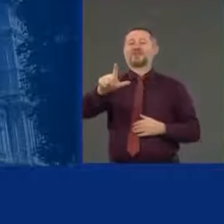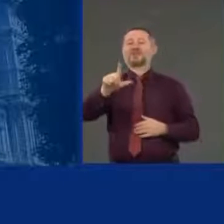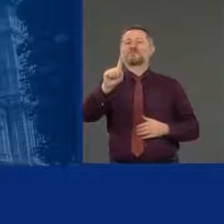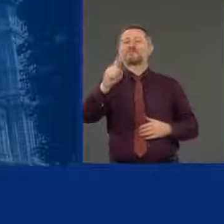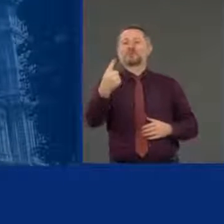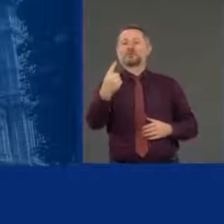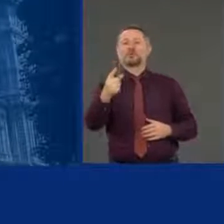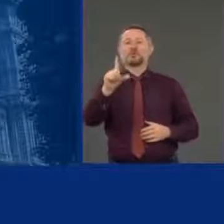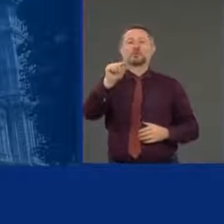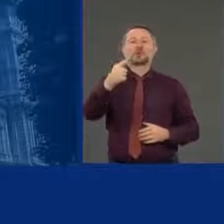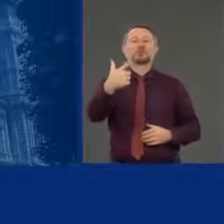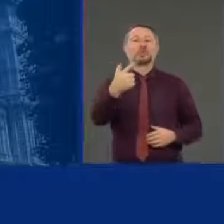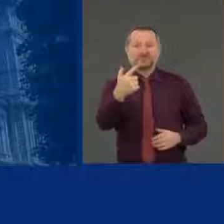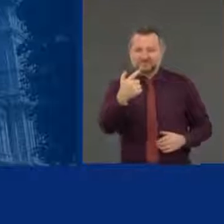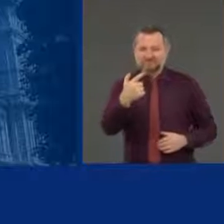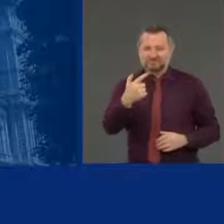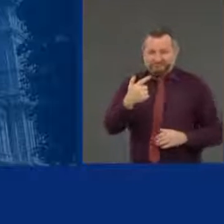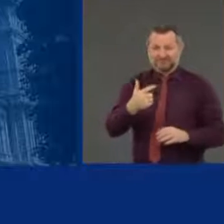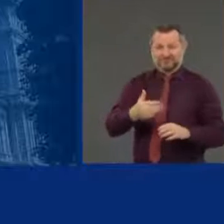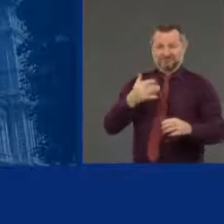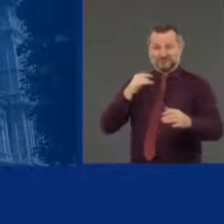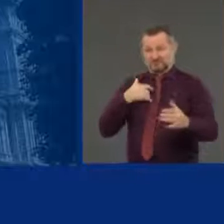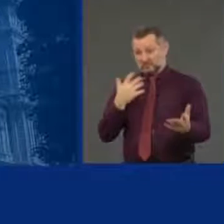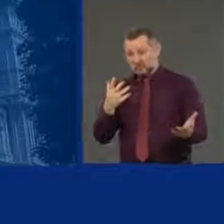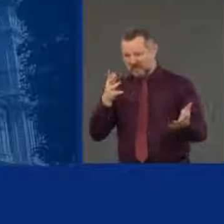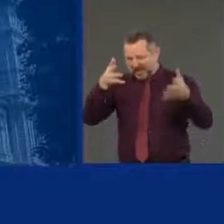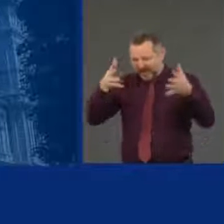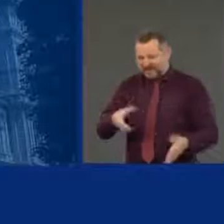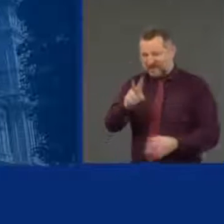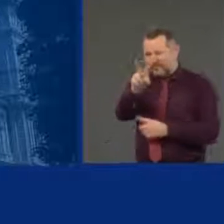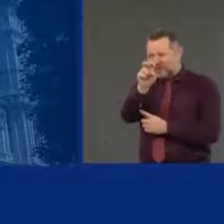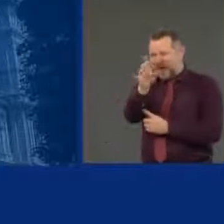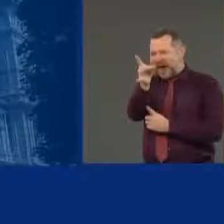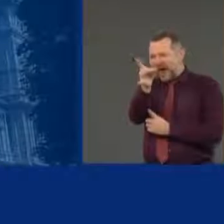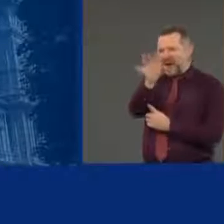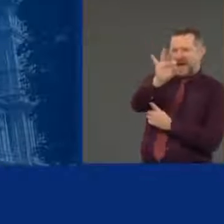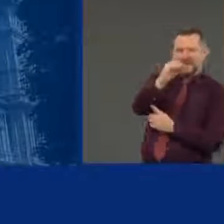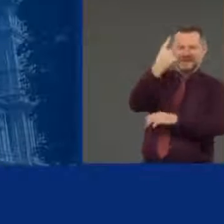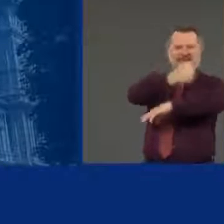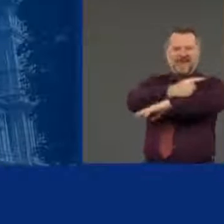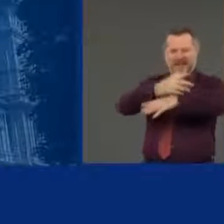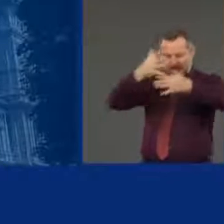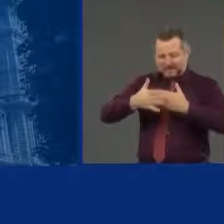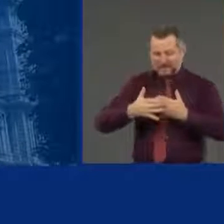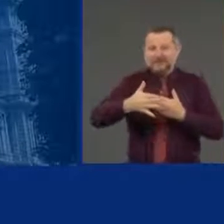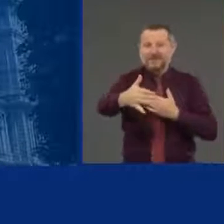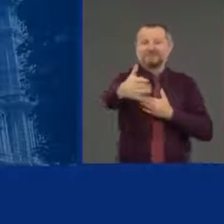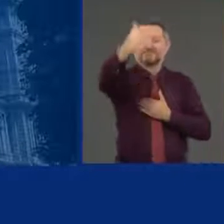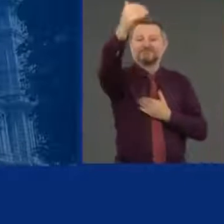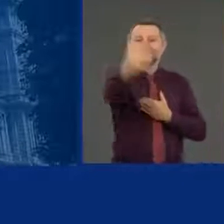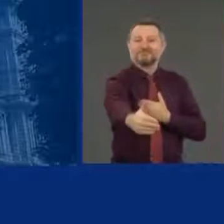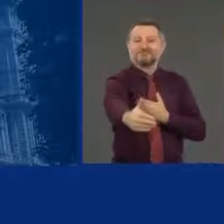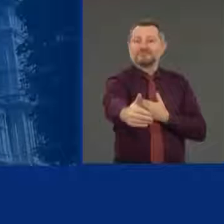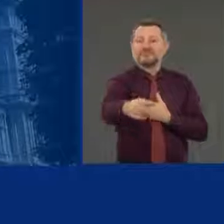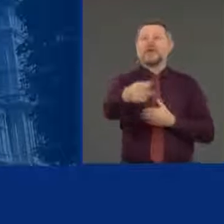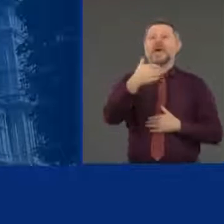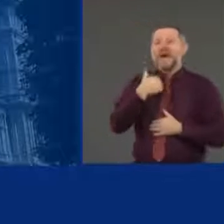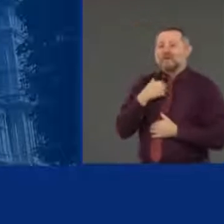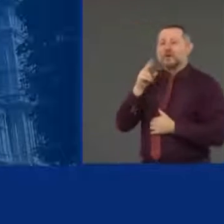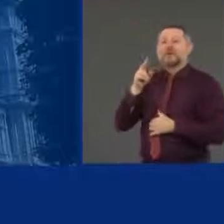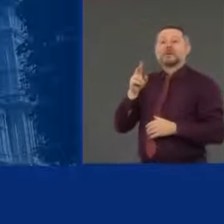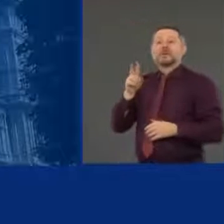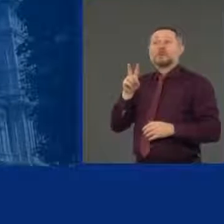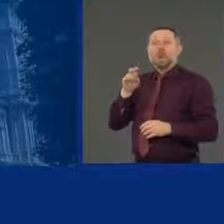by April 1. So there are 289 days and counting for communities to go through that